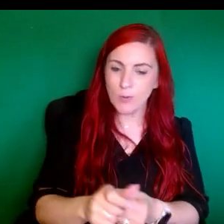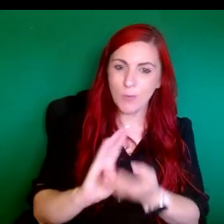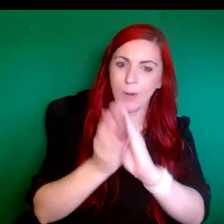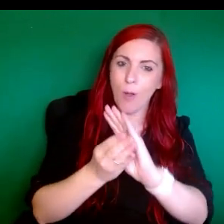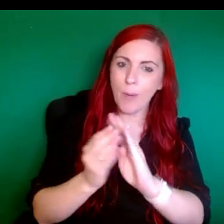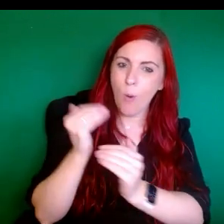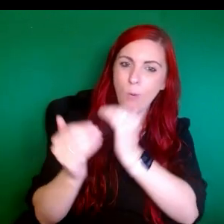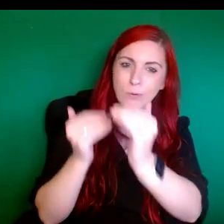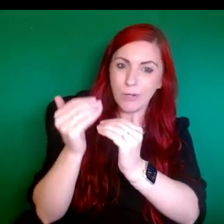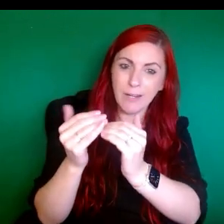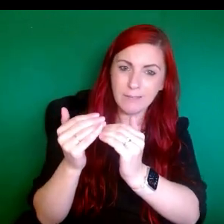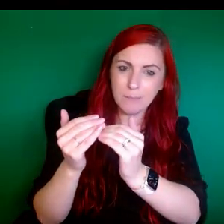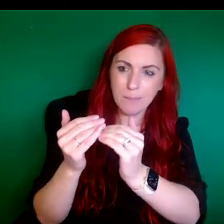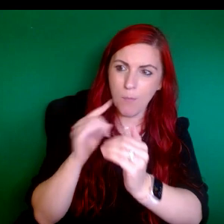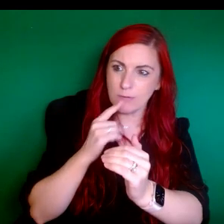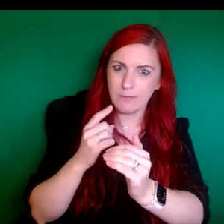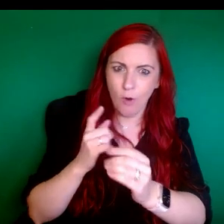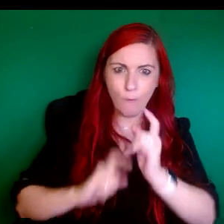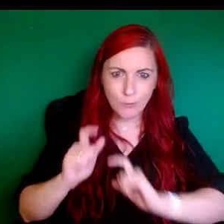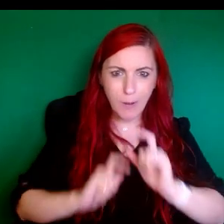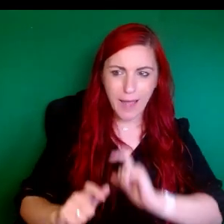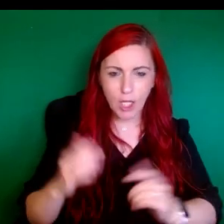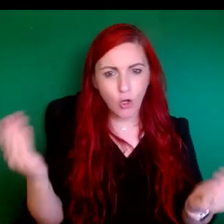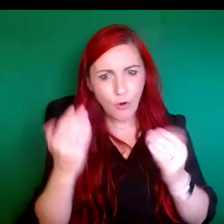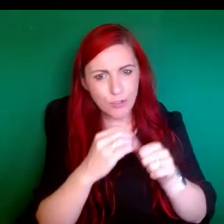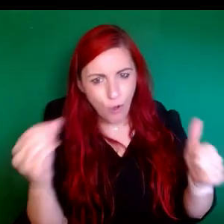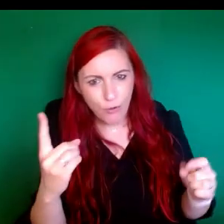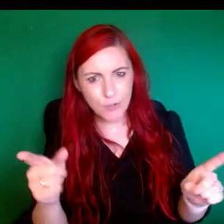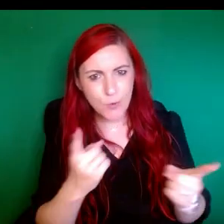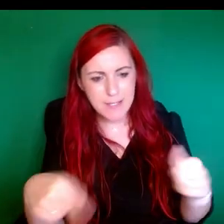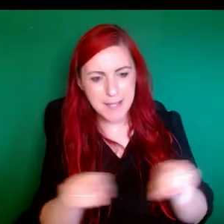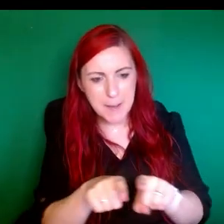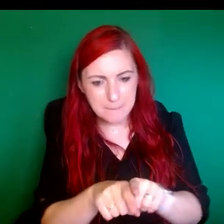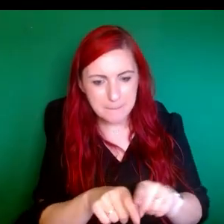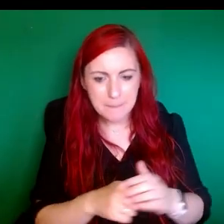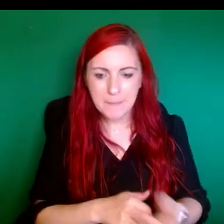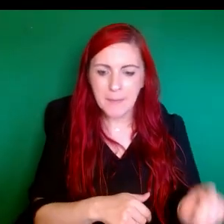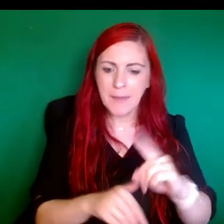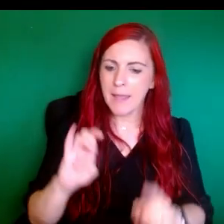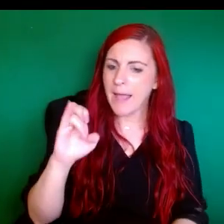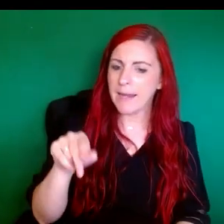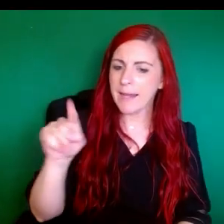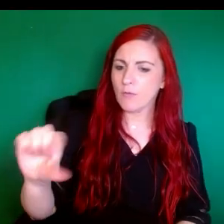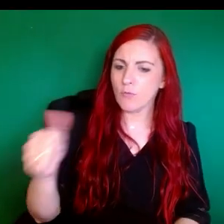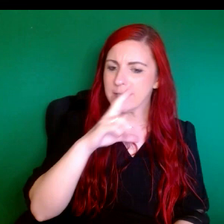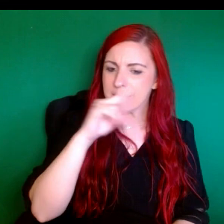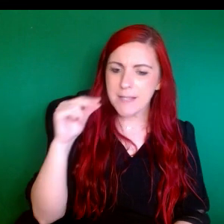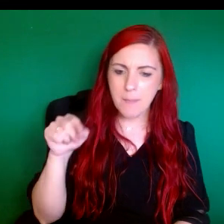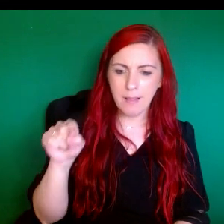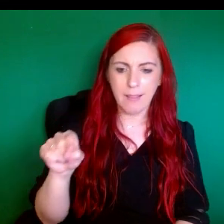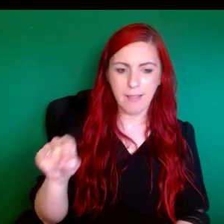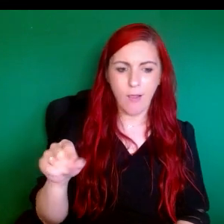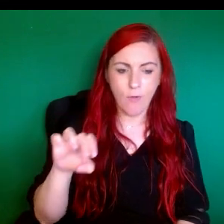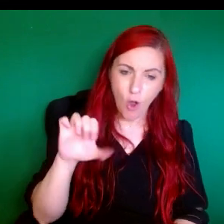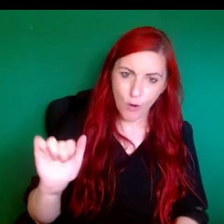communities. And Eileen and Sabina are great examples of people who value and pursue their independence. Thank